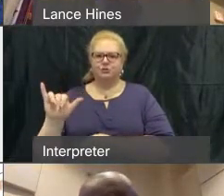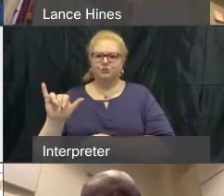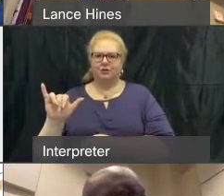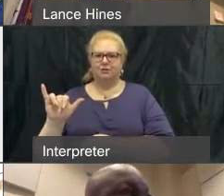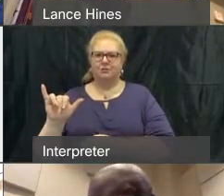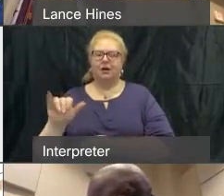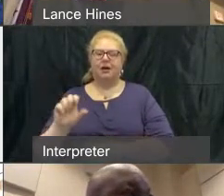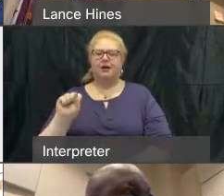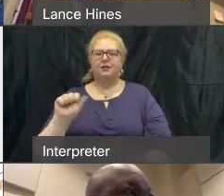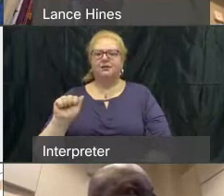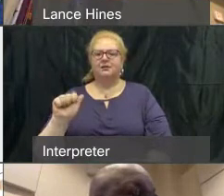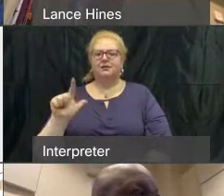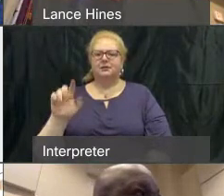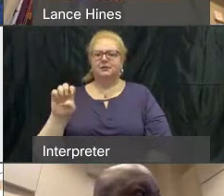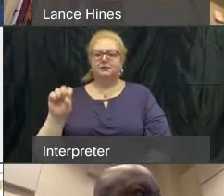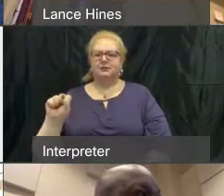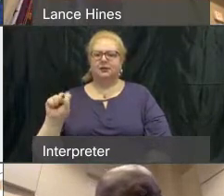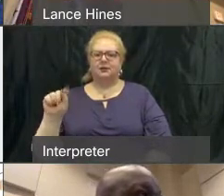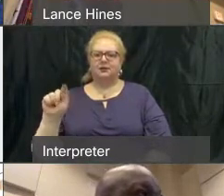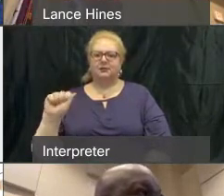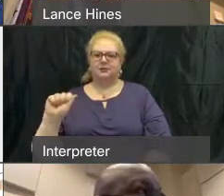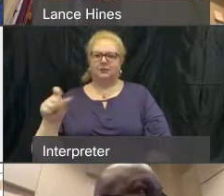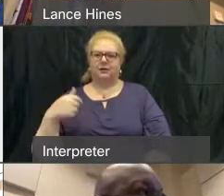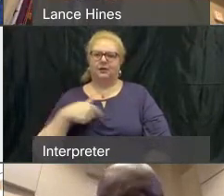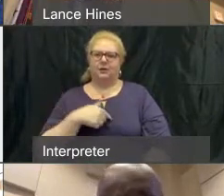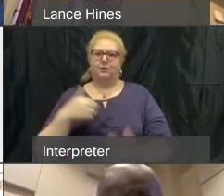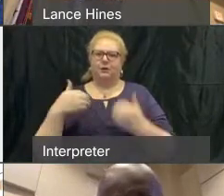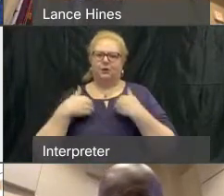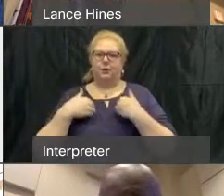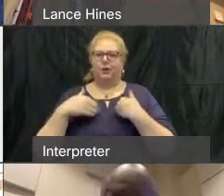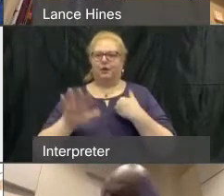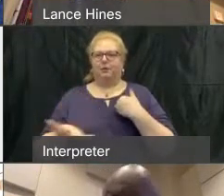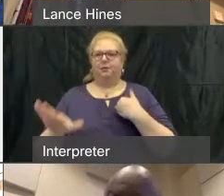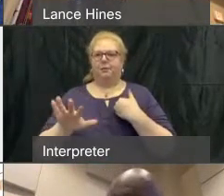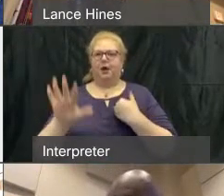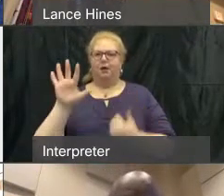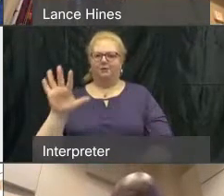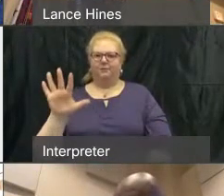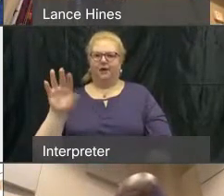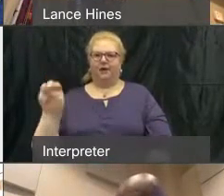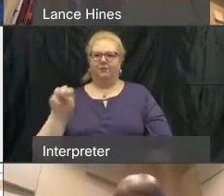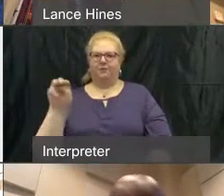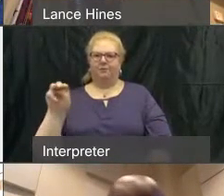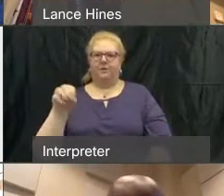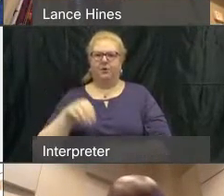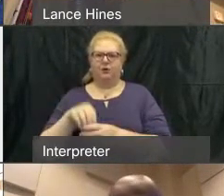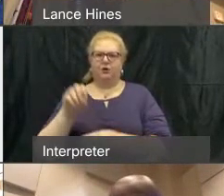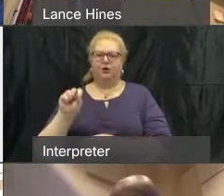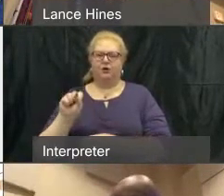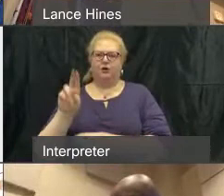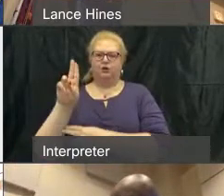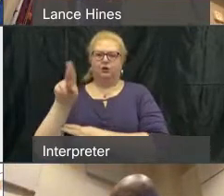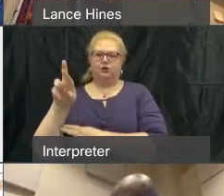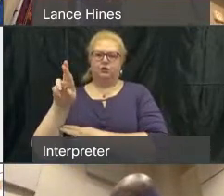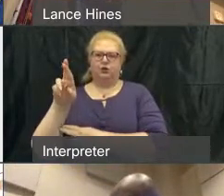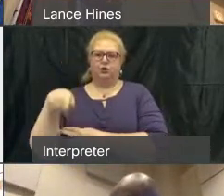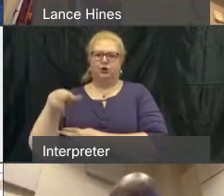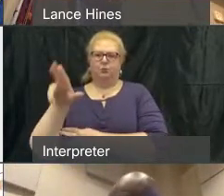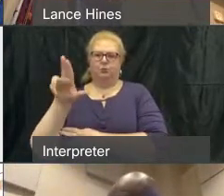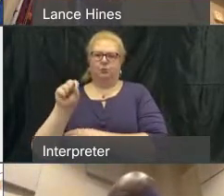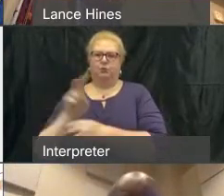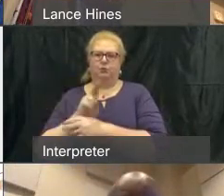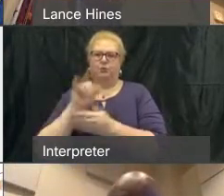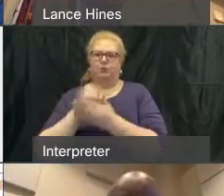sales tax, we had about $5 million in surplus. We utilized that $5 million for the